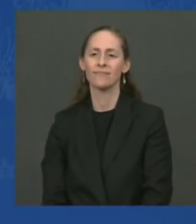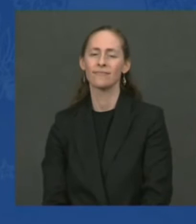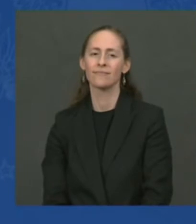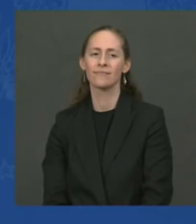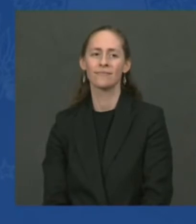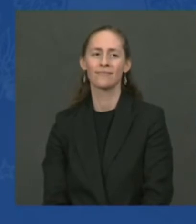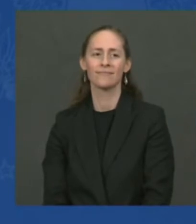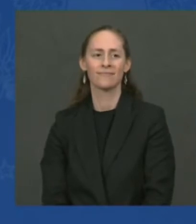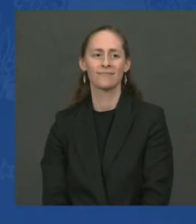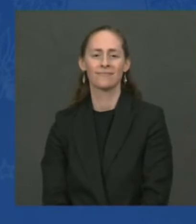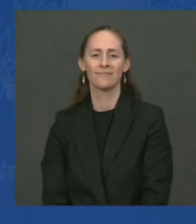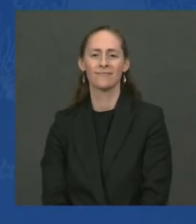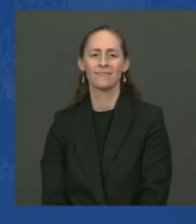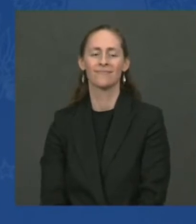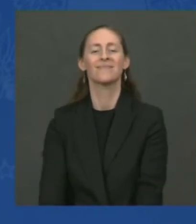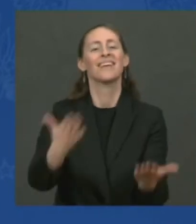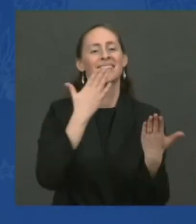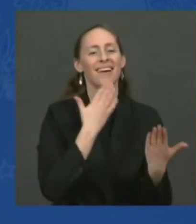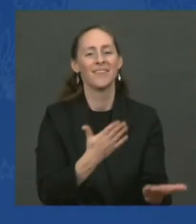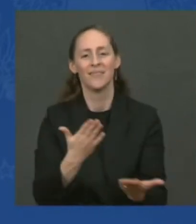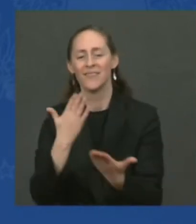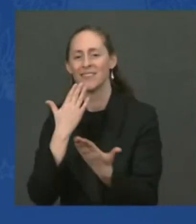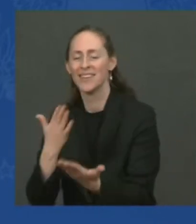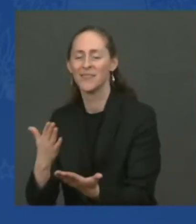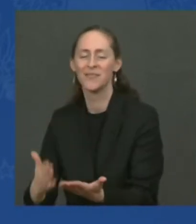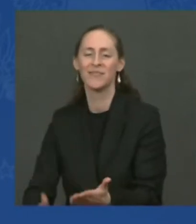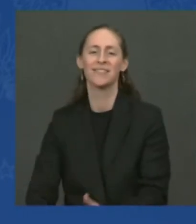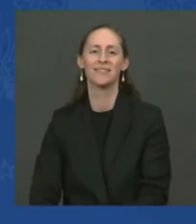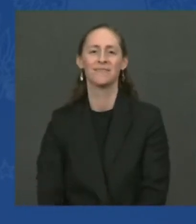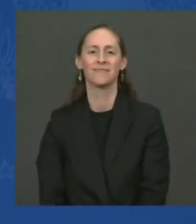Thank you, thank you, thank you.